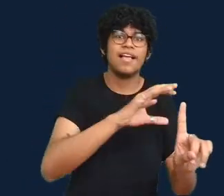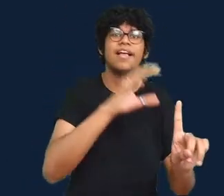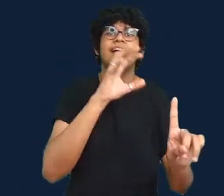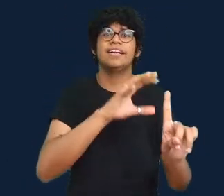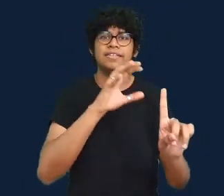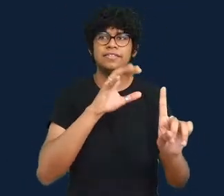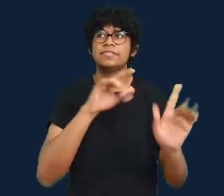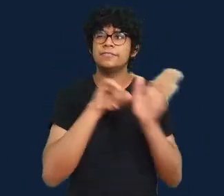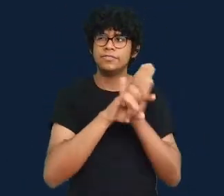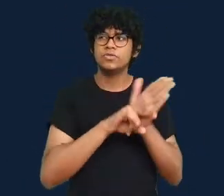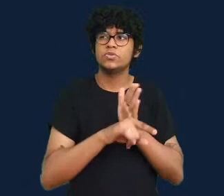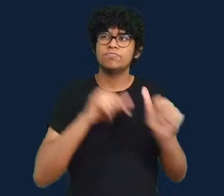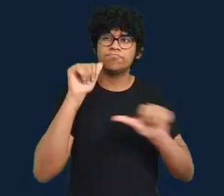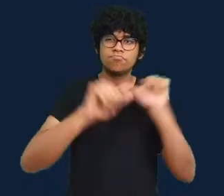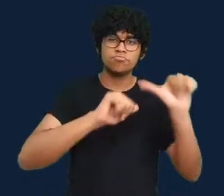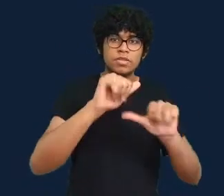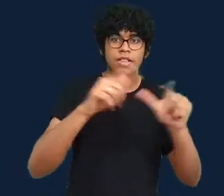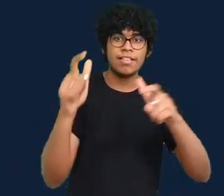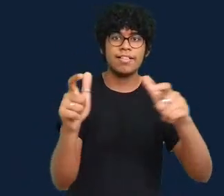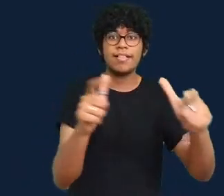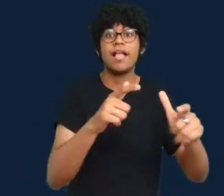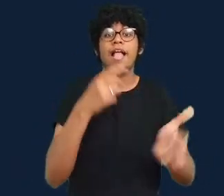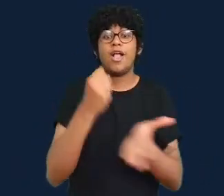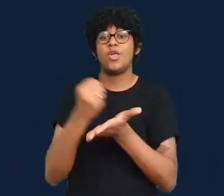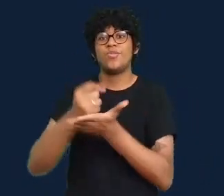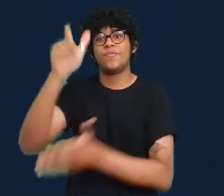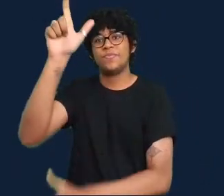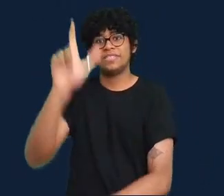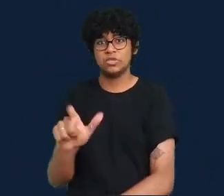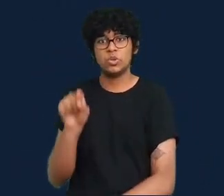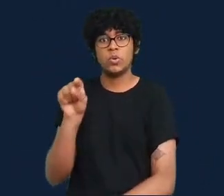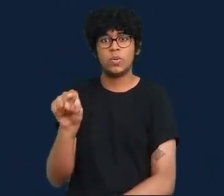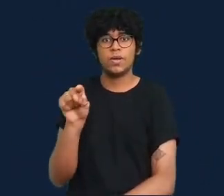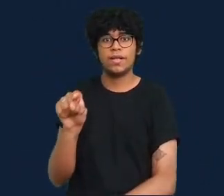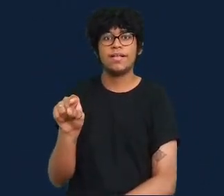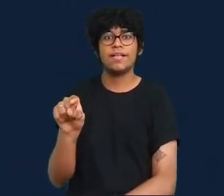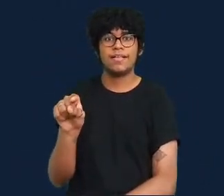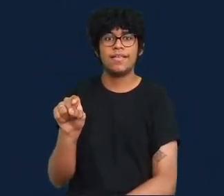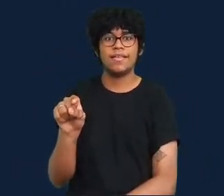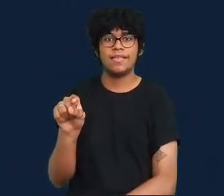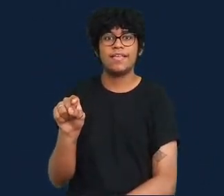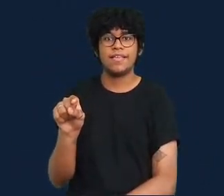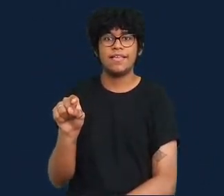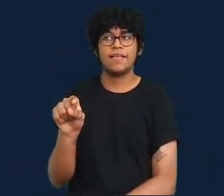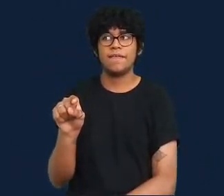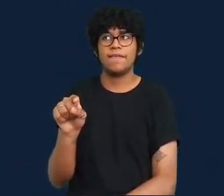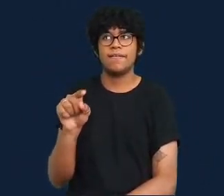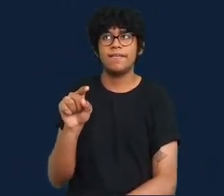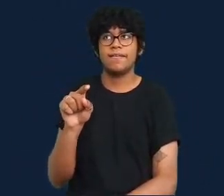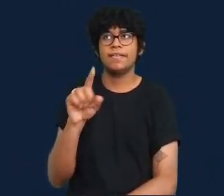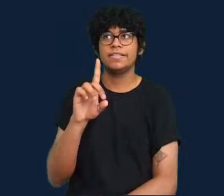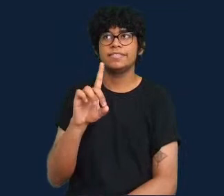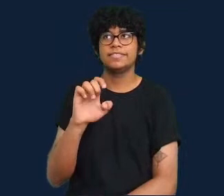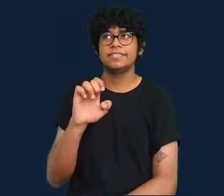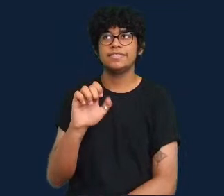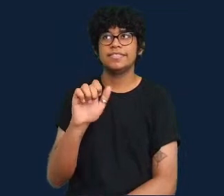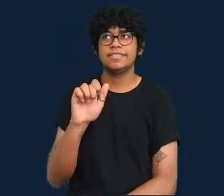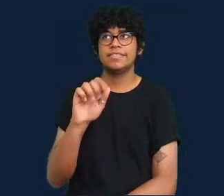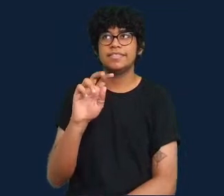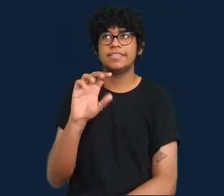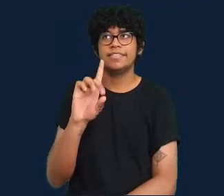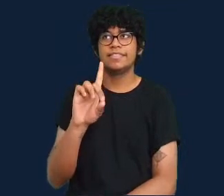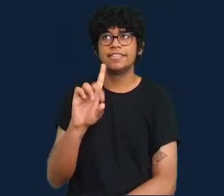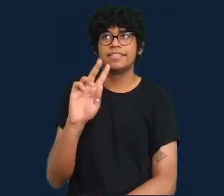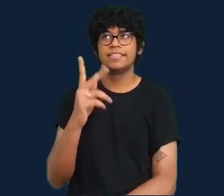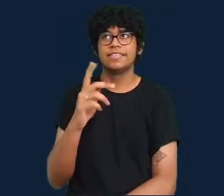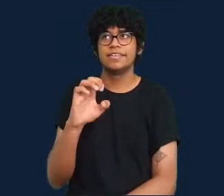part of the collective was Ed Hawkins, who was also the creator of the climate stripes behind me. So Ed Hawkins, for